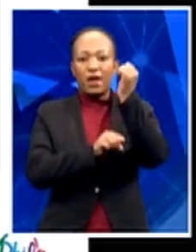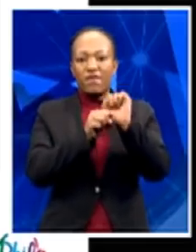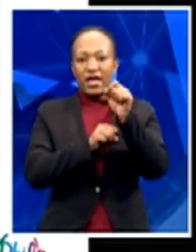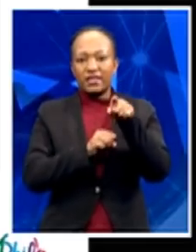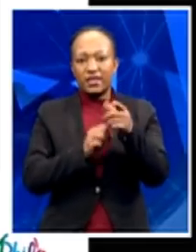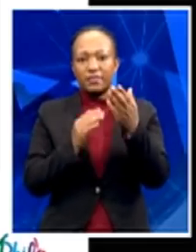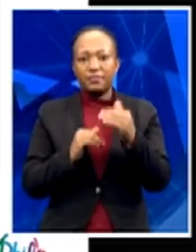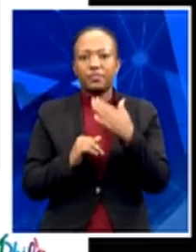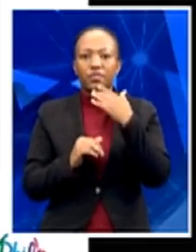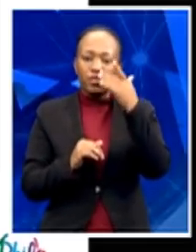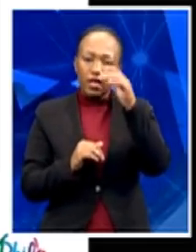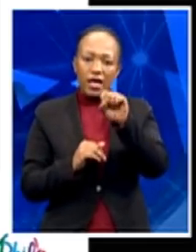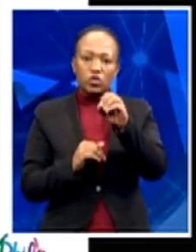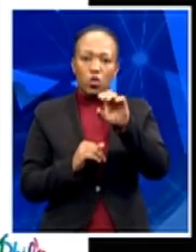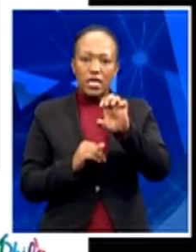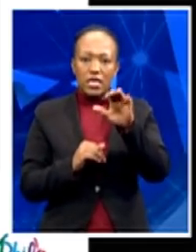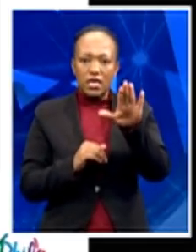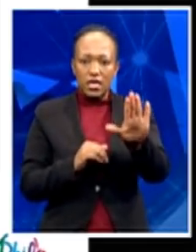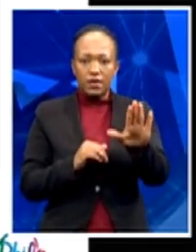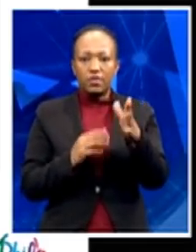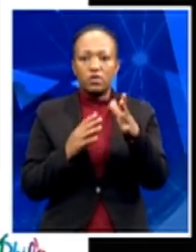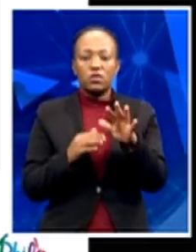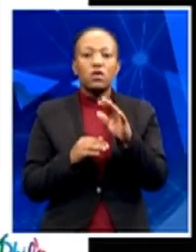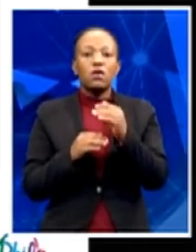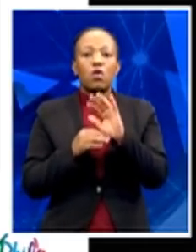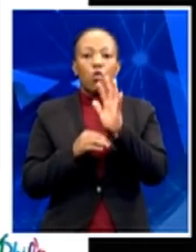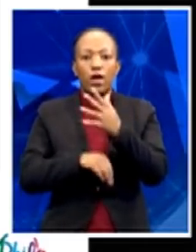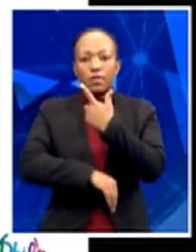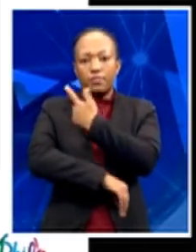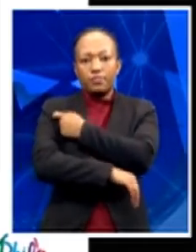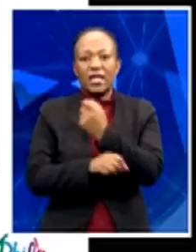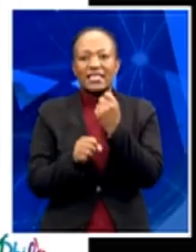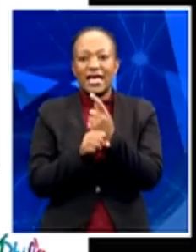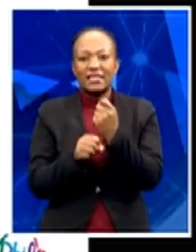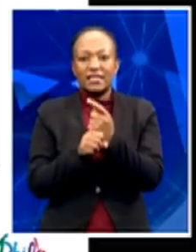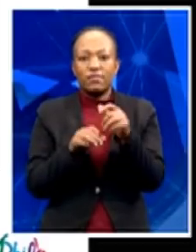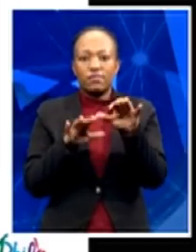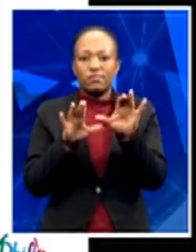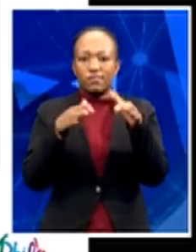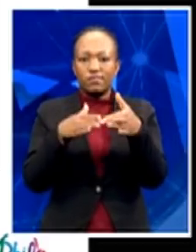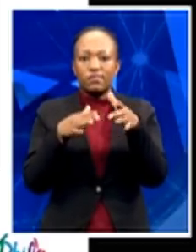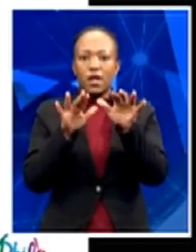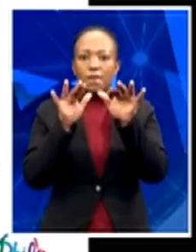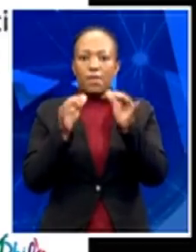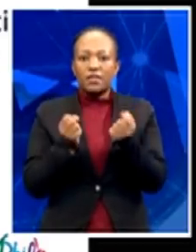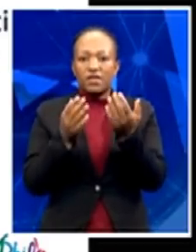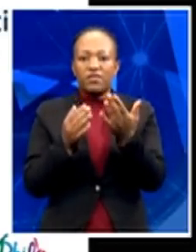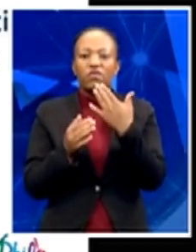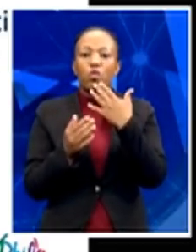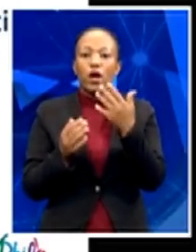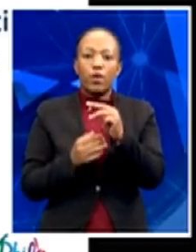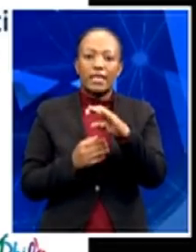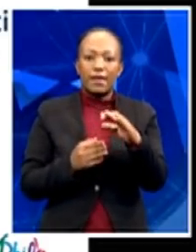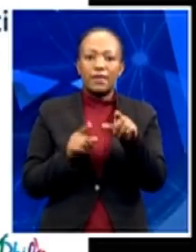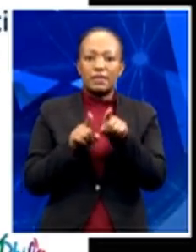enterprises. We'll be vaccinating the taxi sector and public service in Western Cape and local government in Gauteng in the